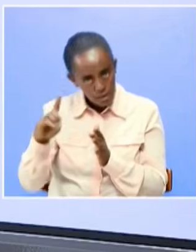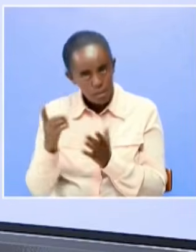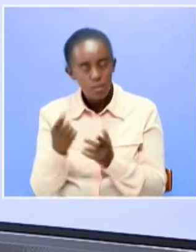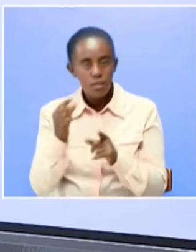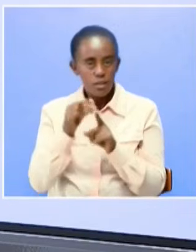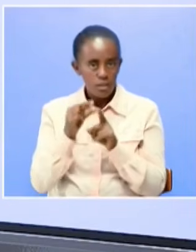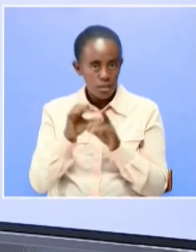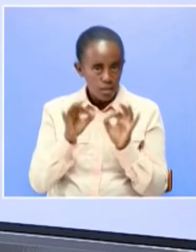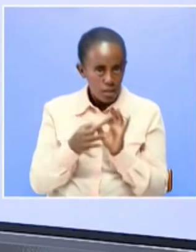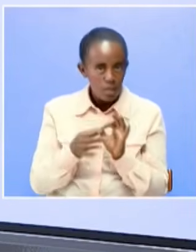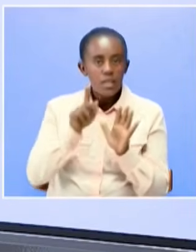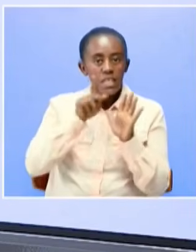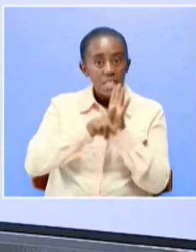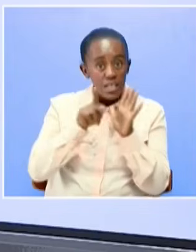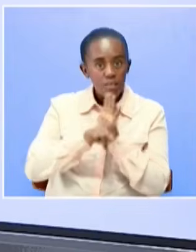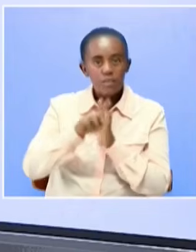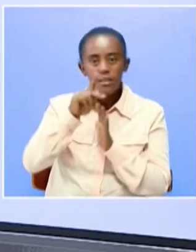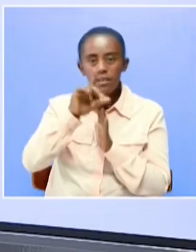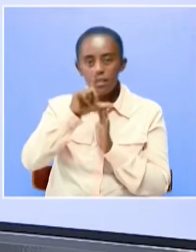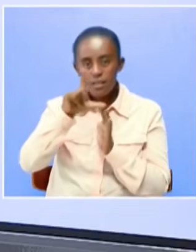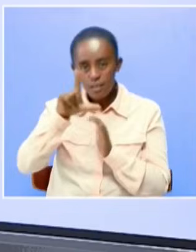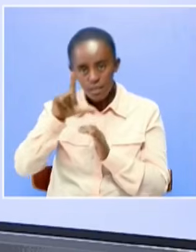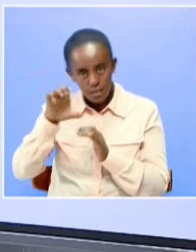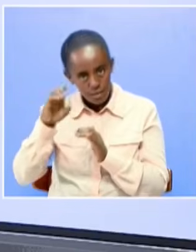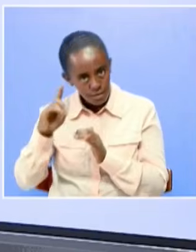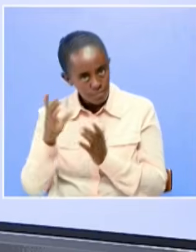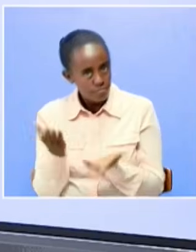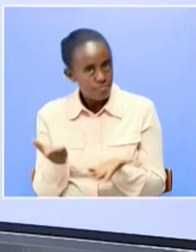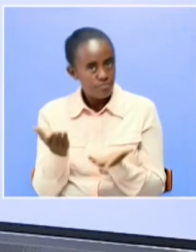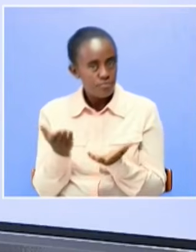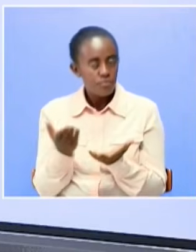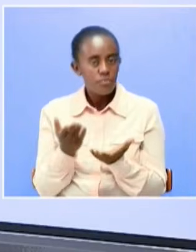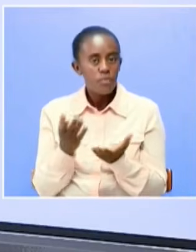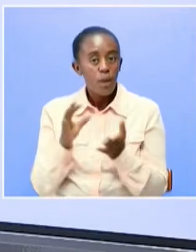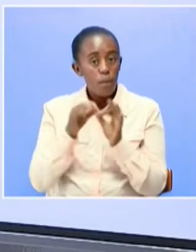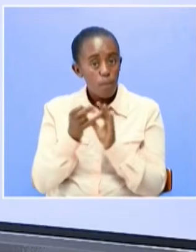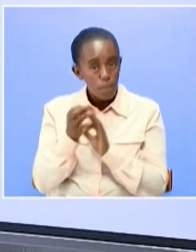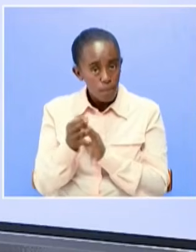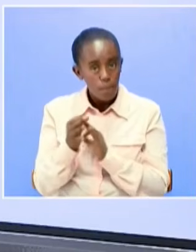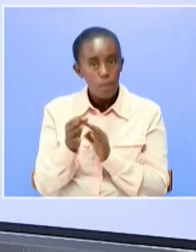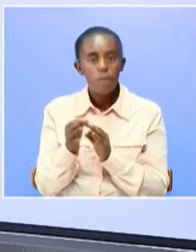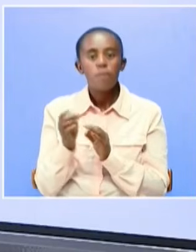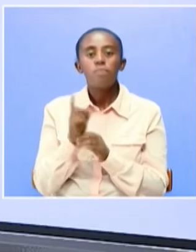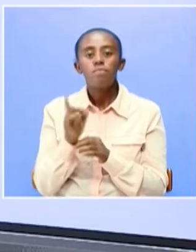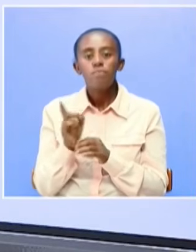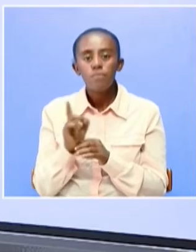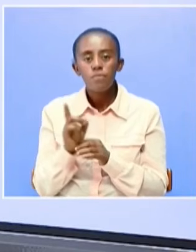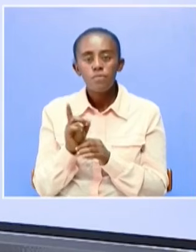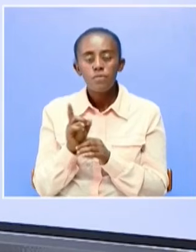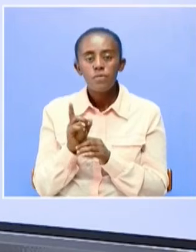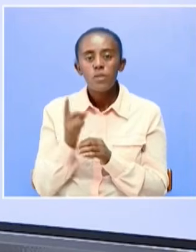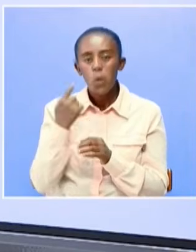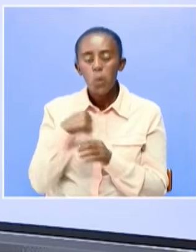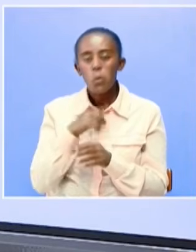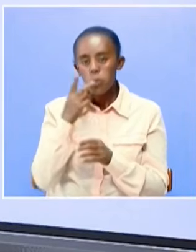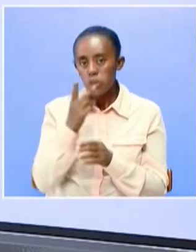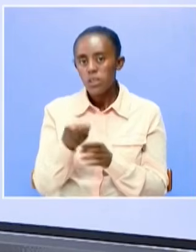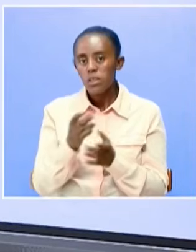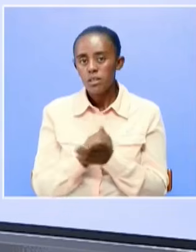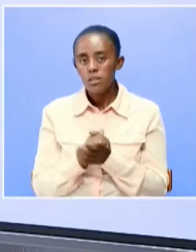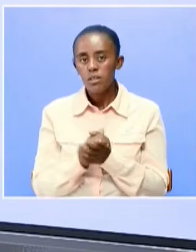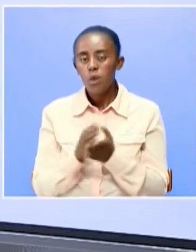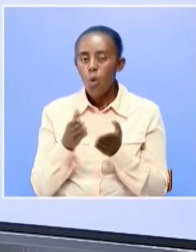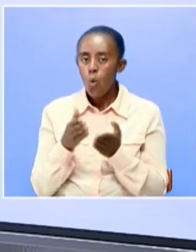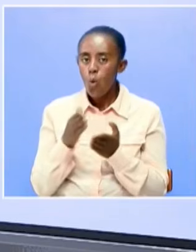word killed, and also the meaning of the word what? Here we will see it.